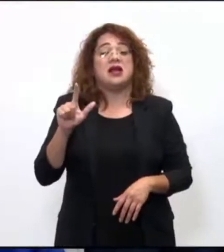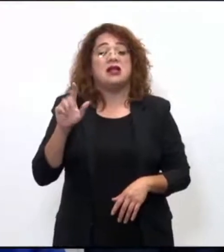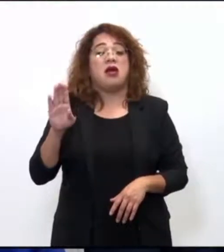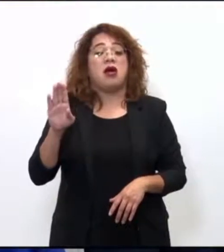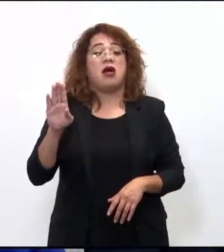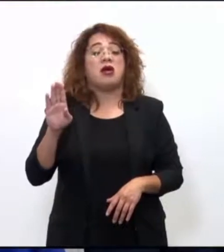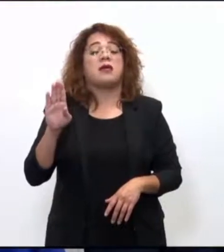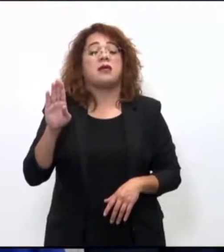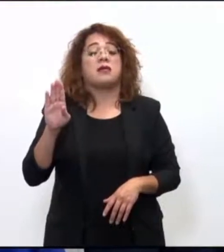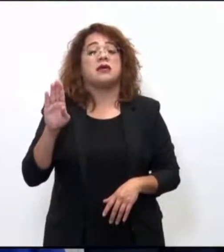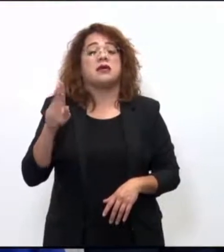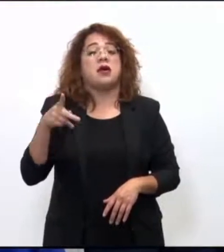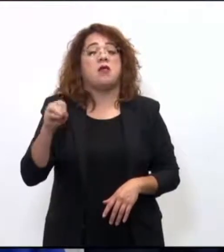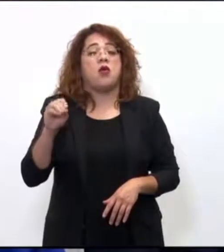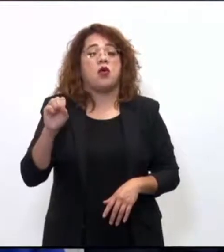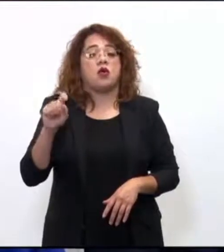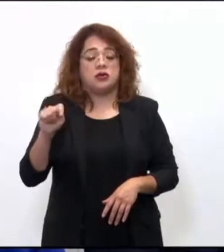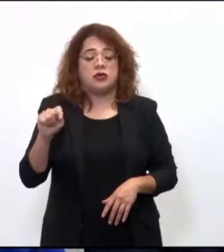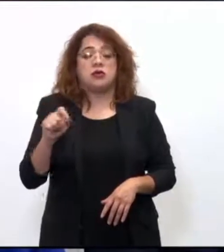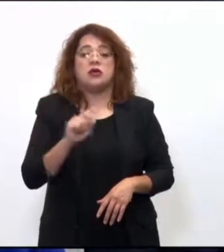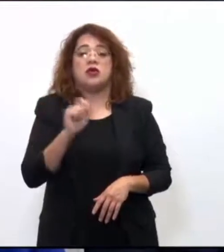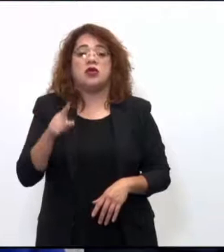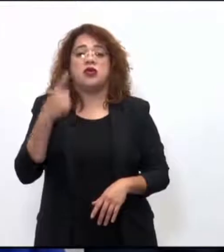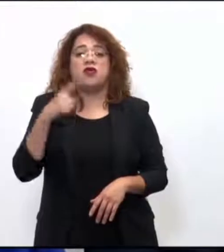Hi, my question is for Mayor Garcia.